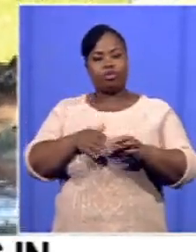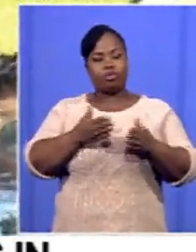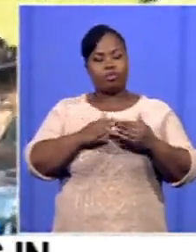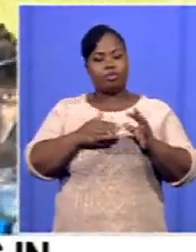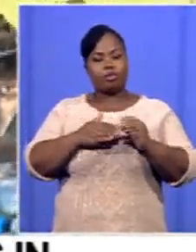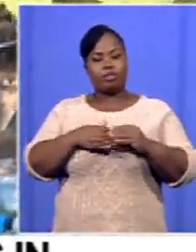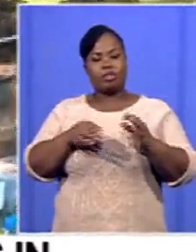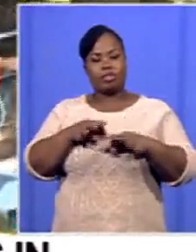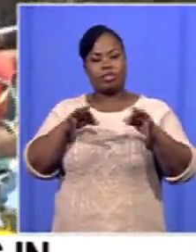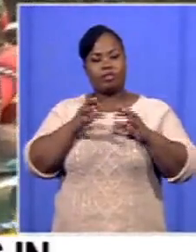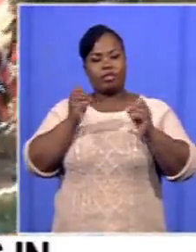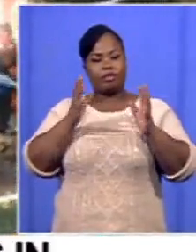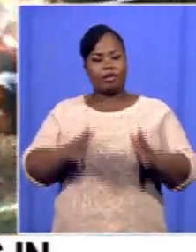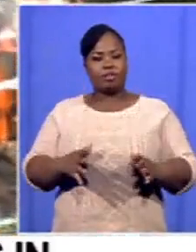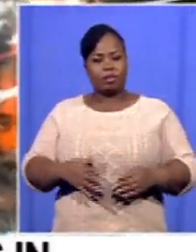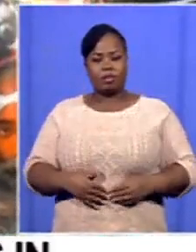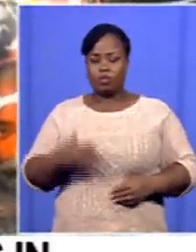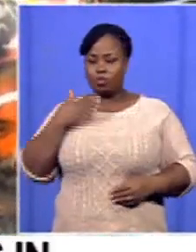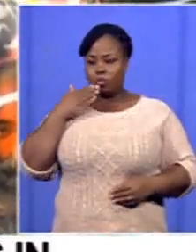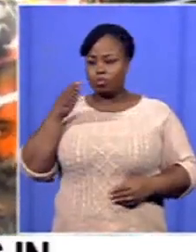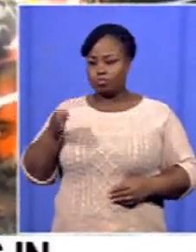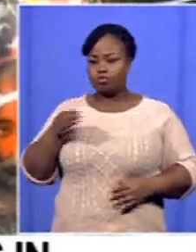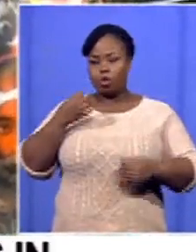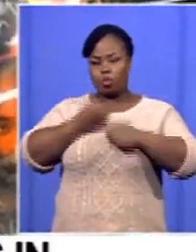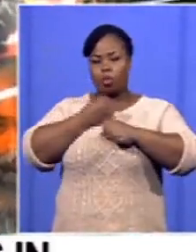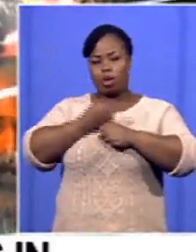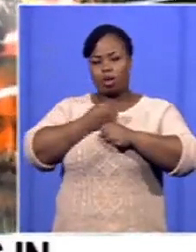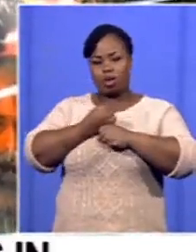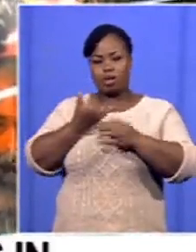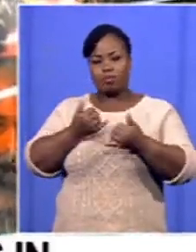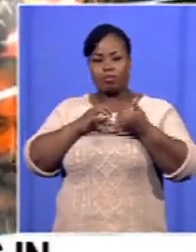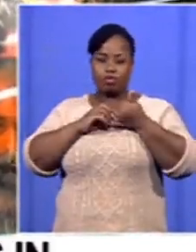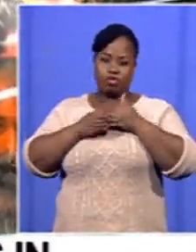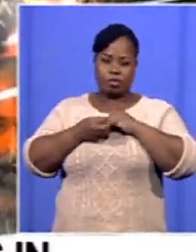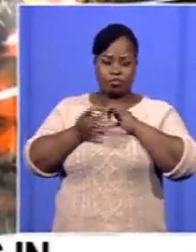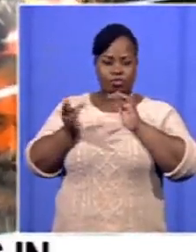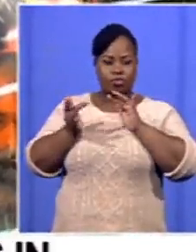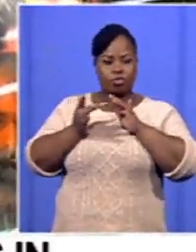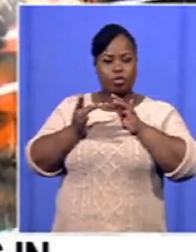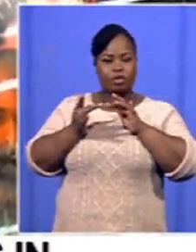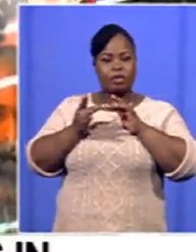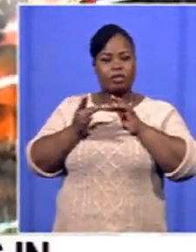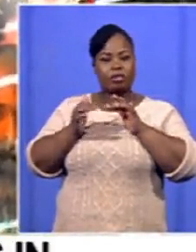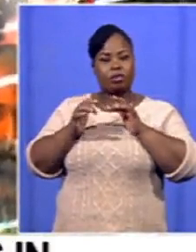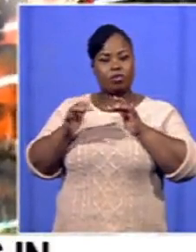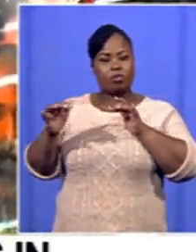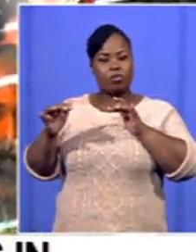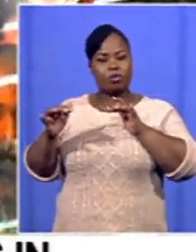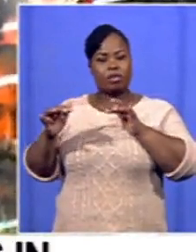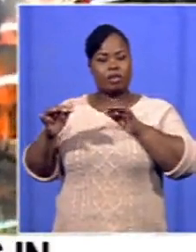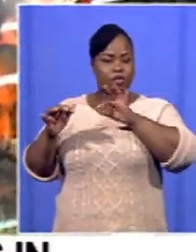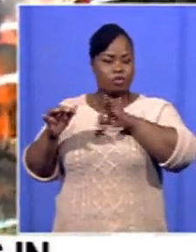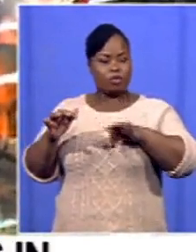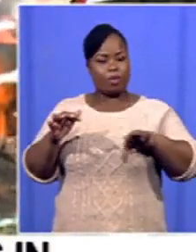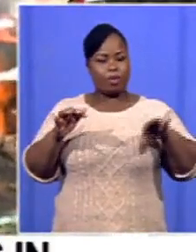the Gift of the Givers, they are busy working, trying to basically connect the water to the water tankers that have